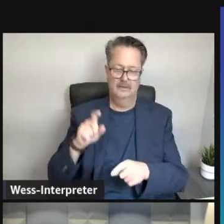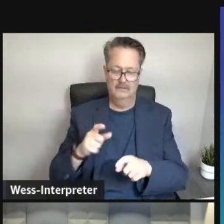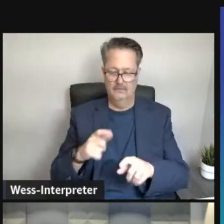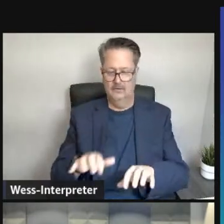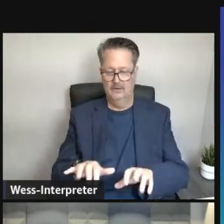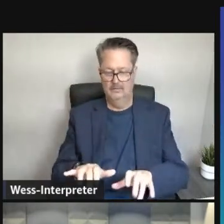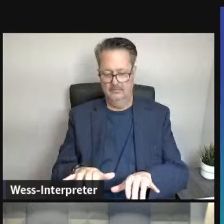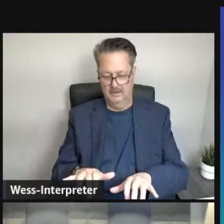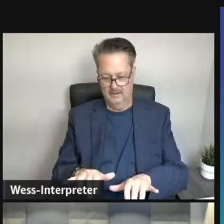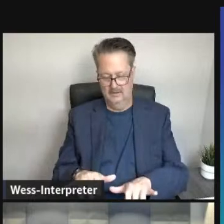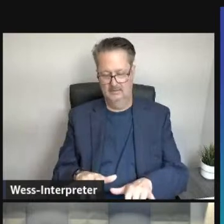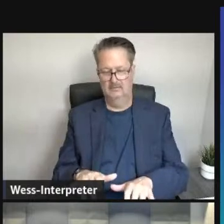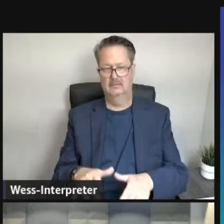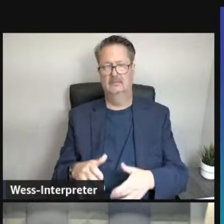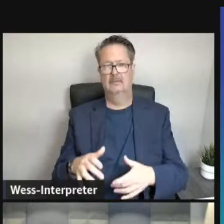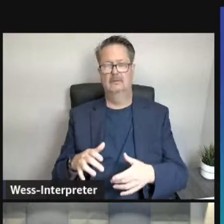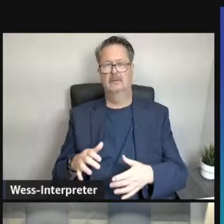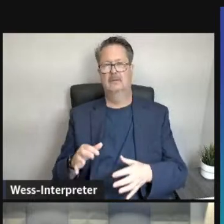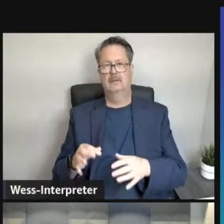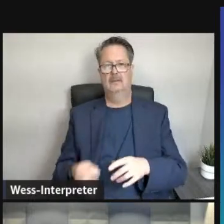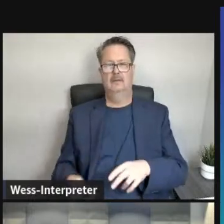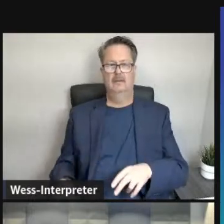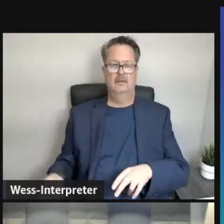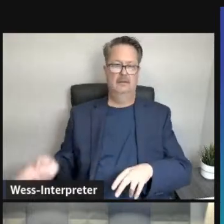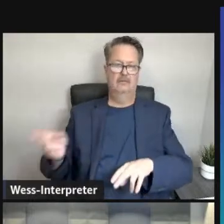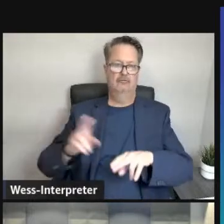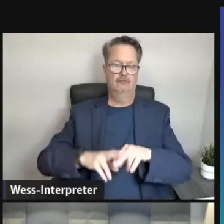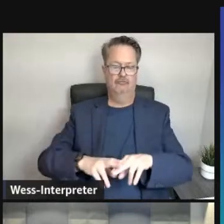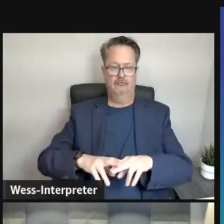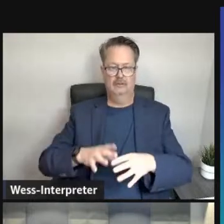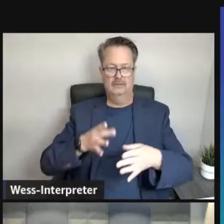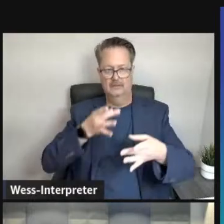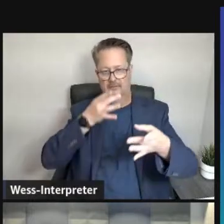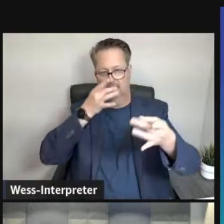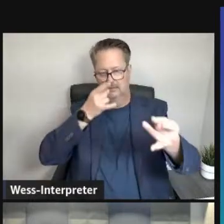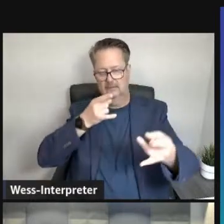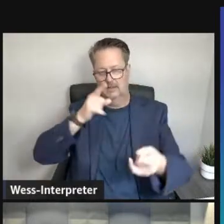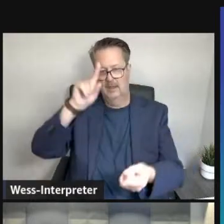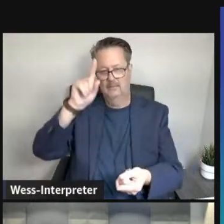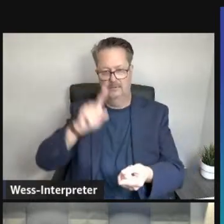intervention, increase efficiency, and also reduce the risk of errors.